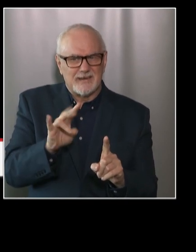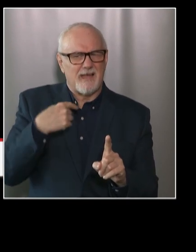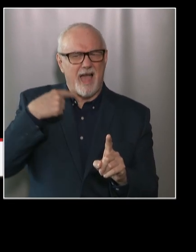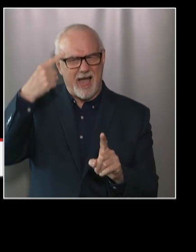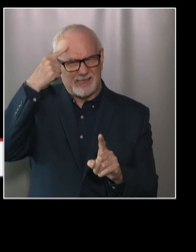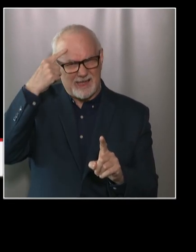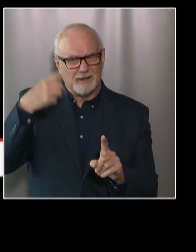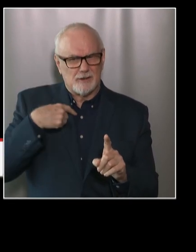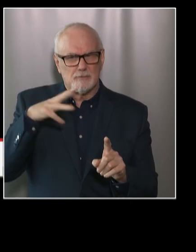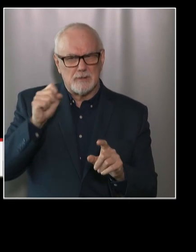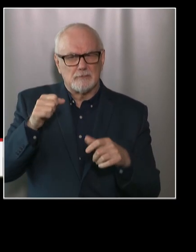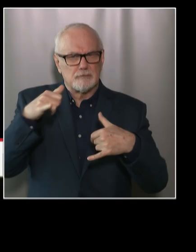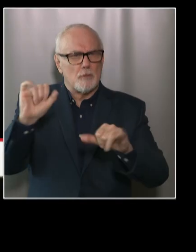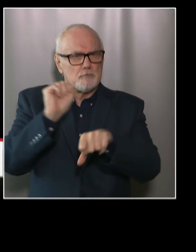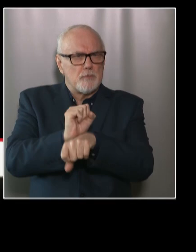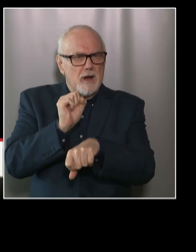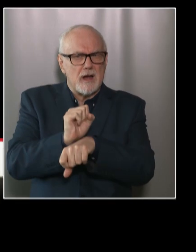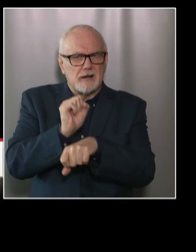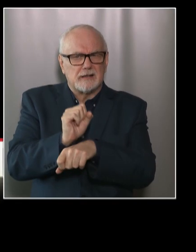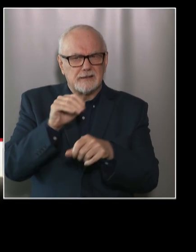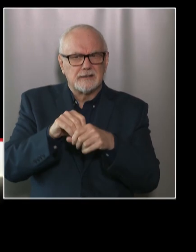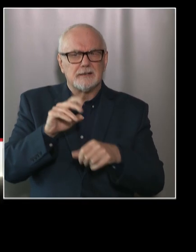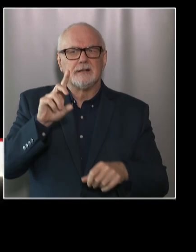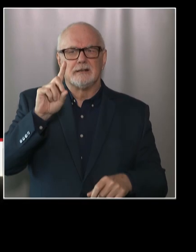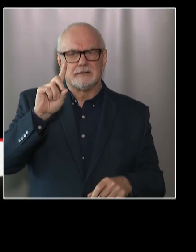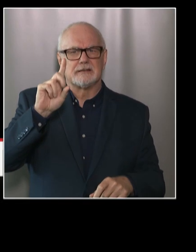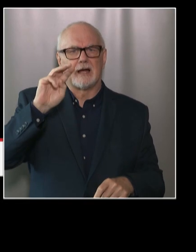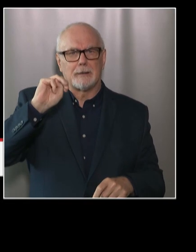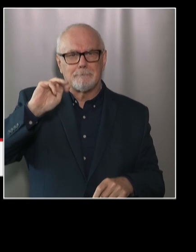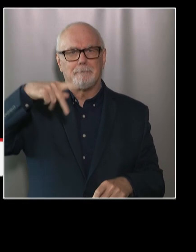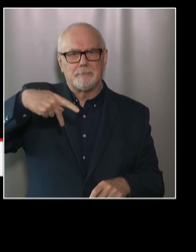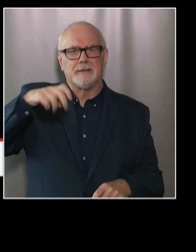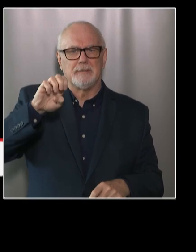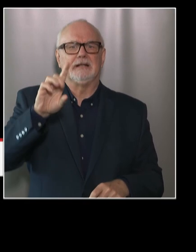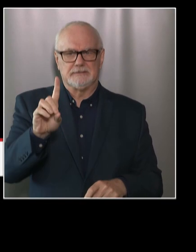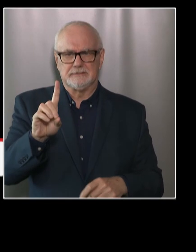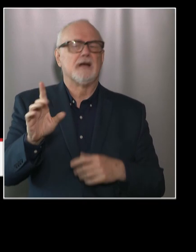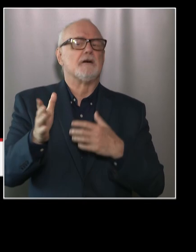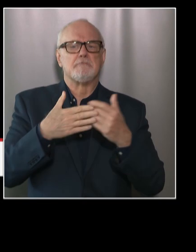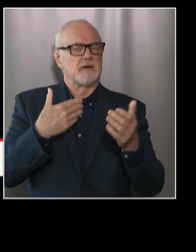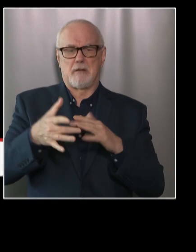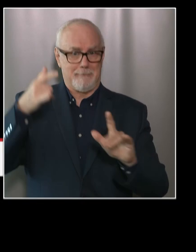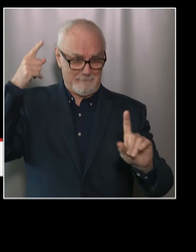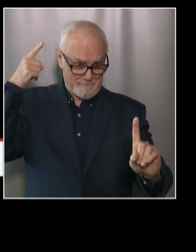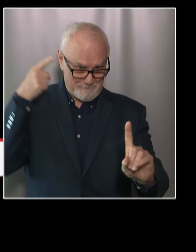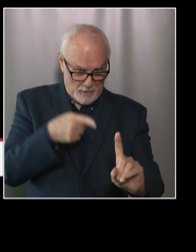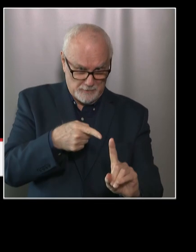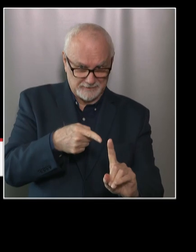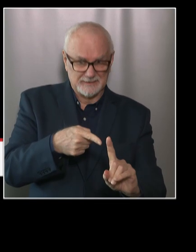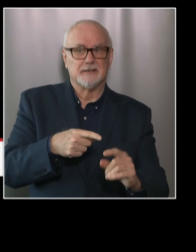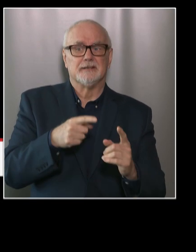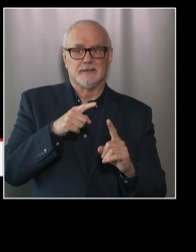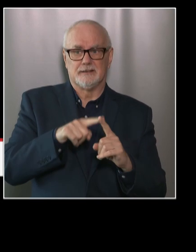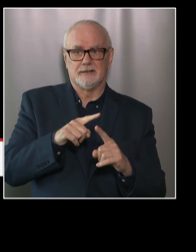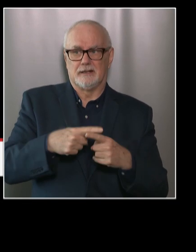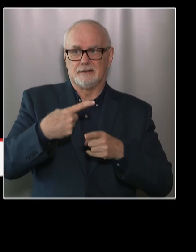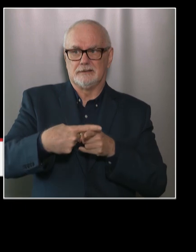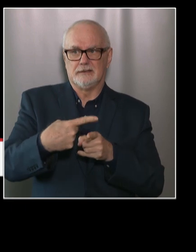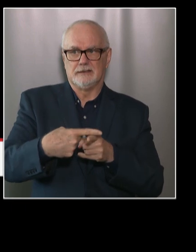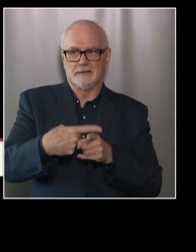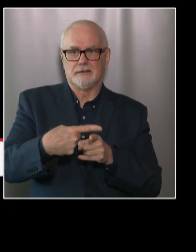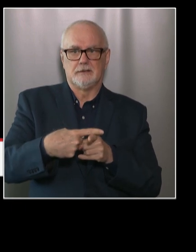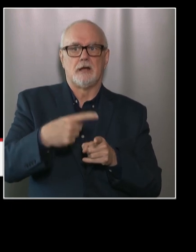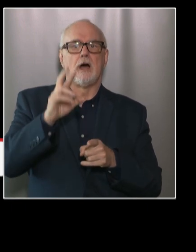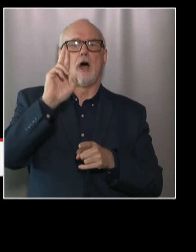time. The district-owned parcel at the corner of 7th and R Street Northwest, just north of Rhode Island Avenue,